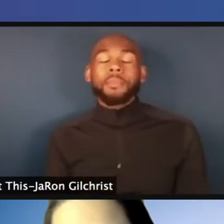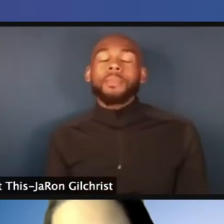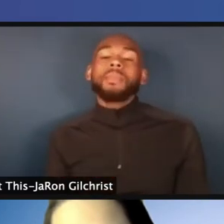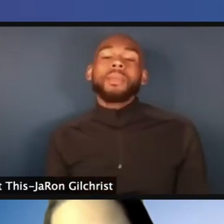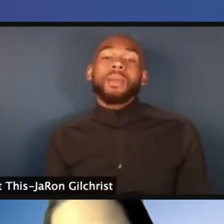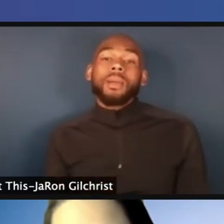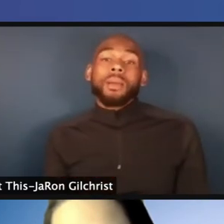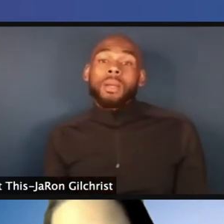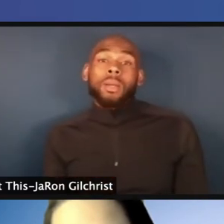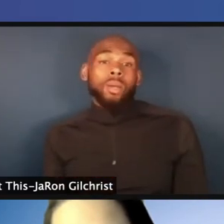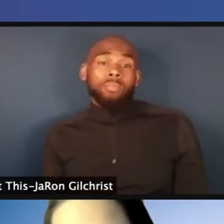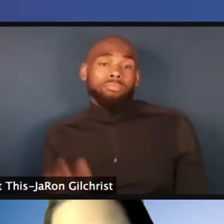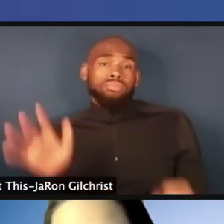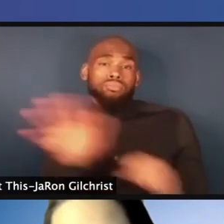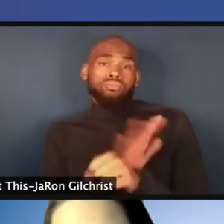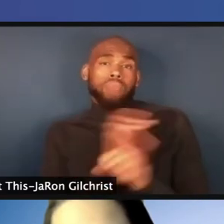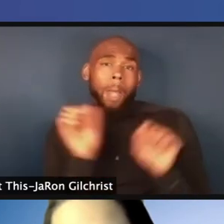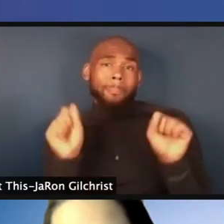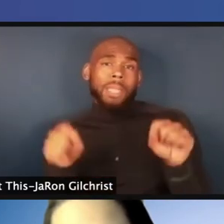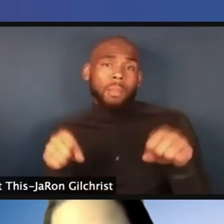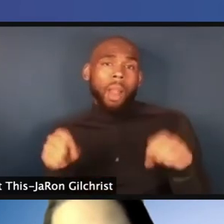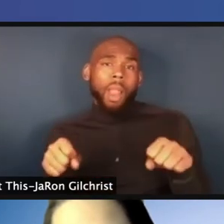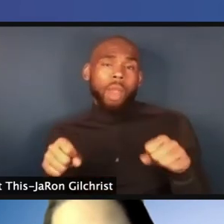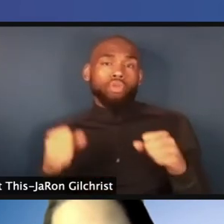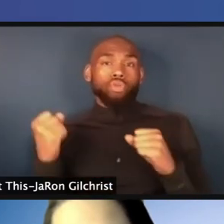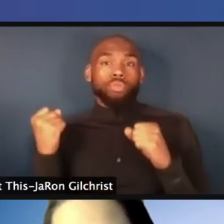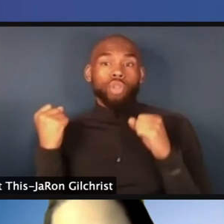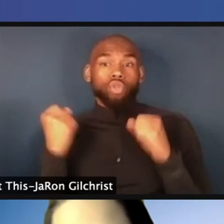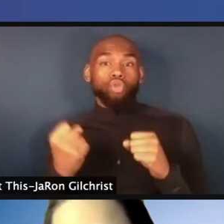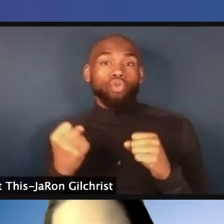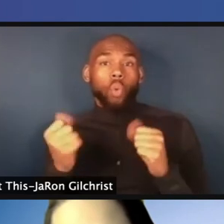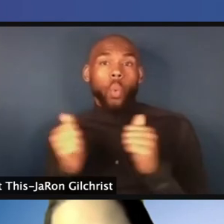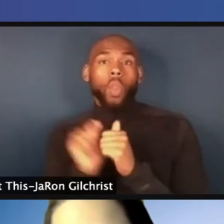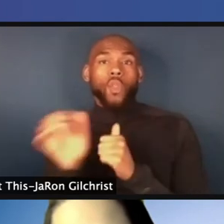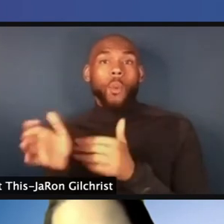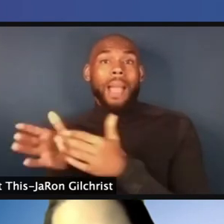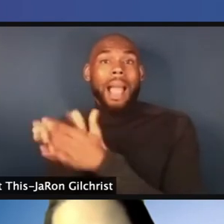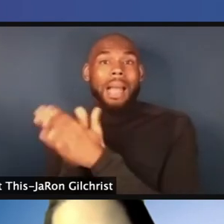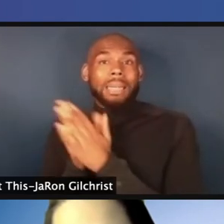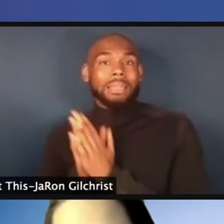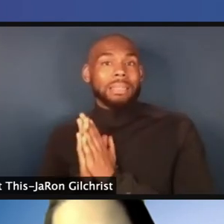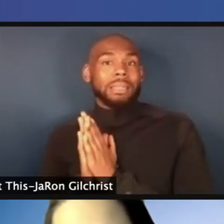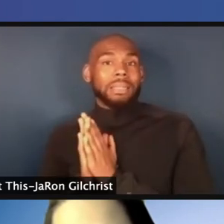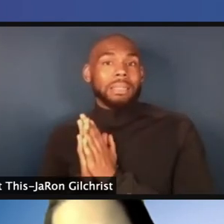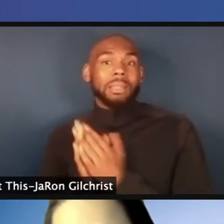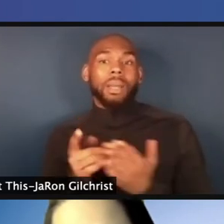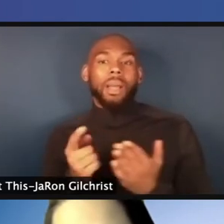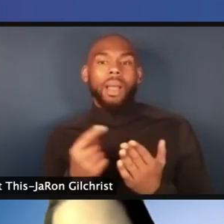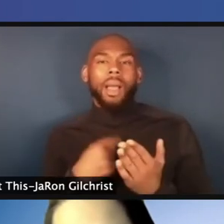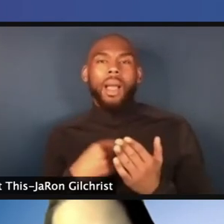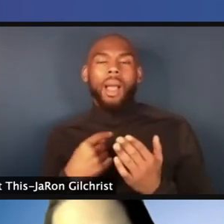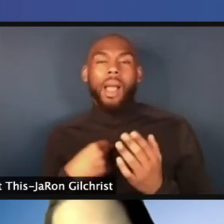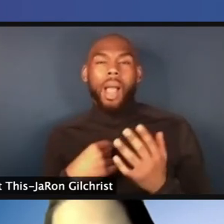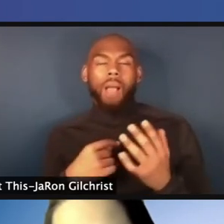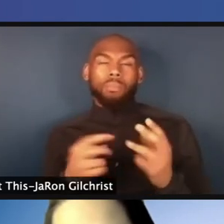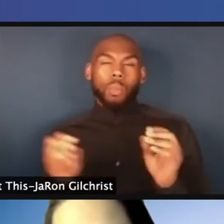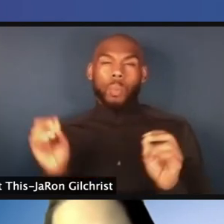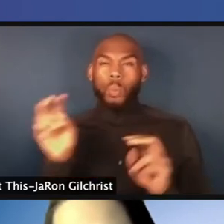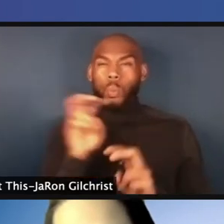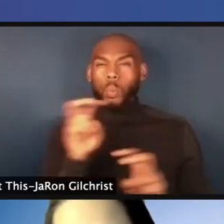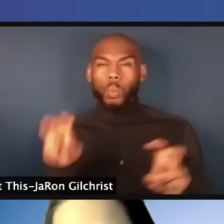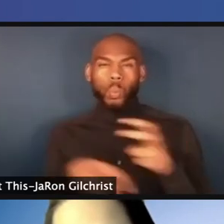it is totally possible to be strong with the ask. So I guess I'm kind of like switching up the roles here into whether like